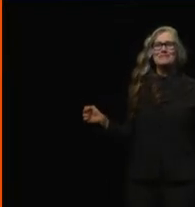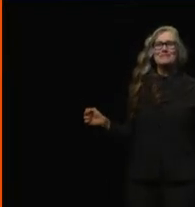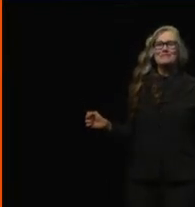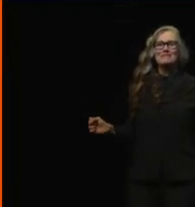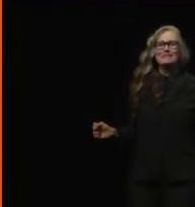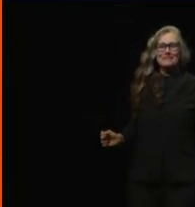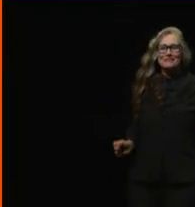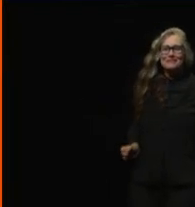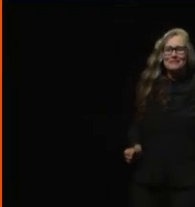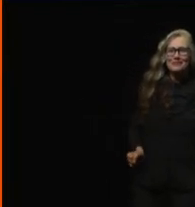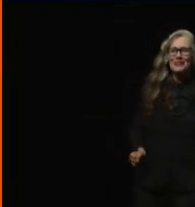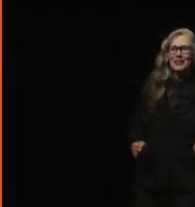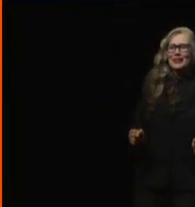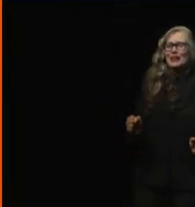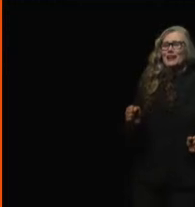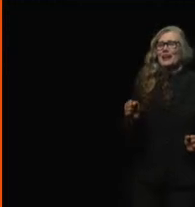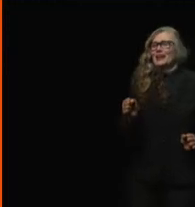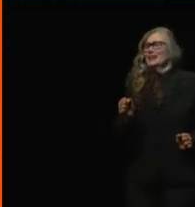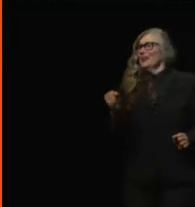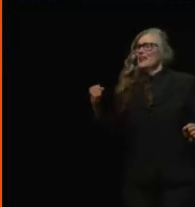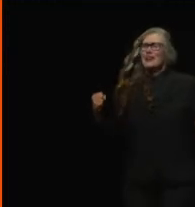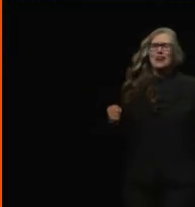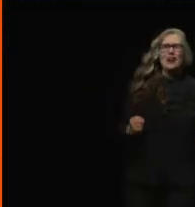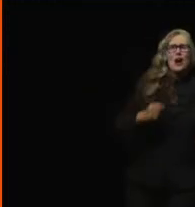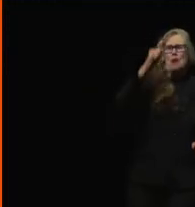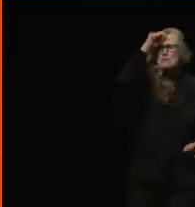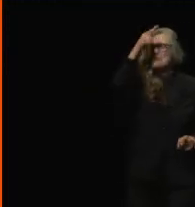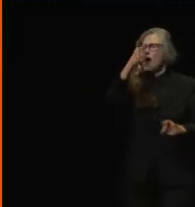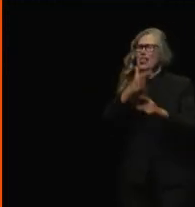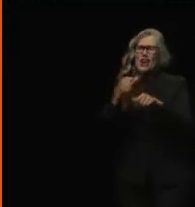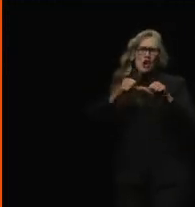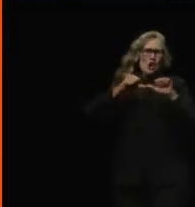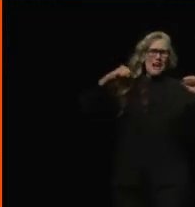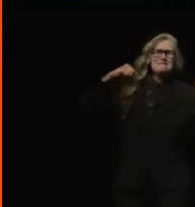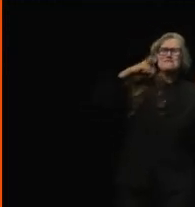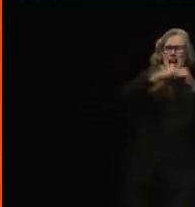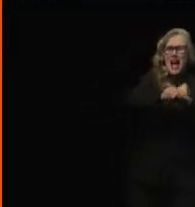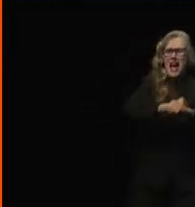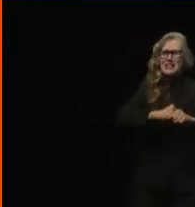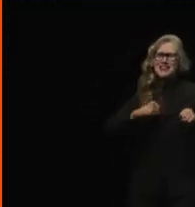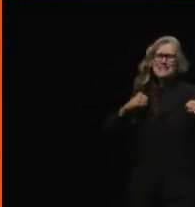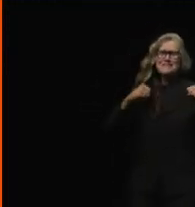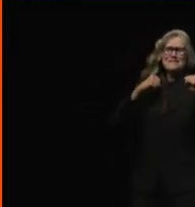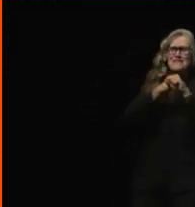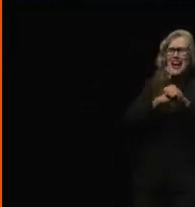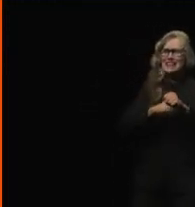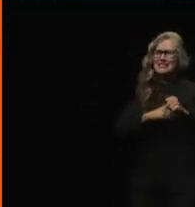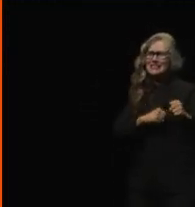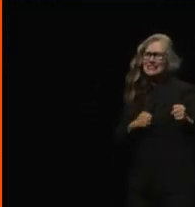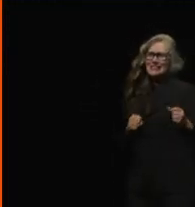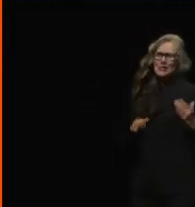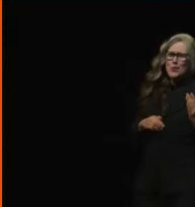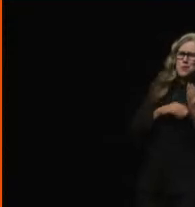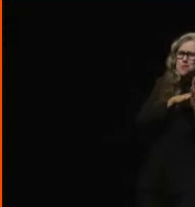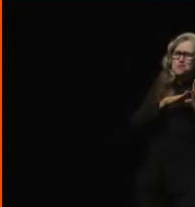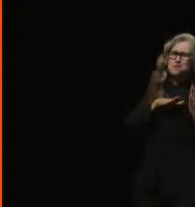I said, fight on, brother, oh, to kneel or